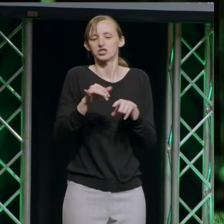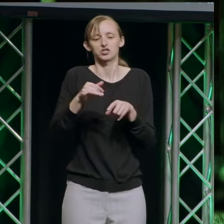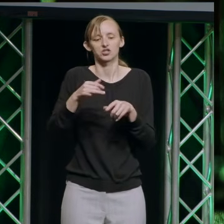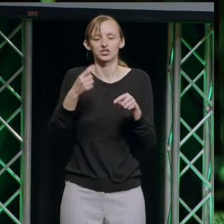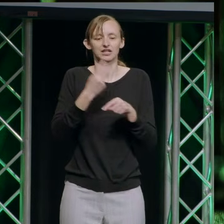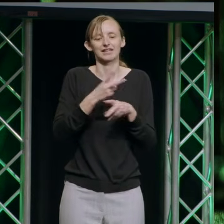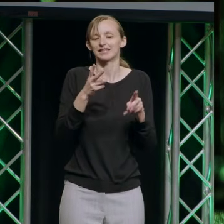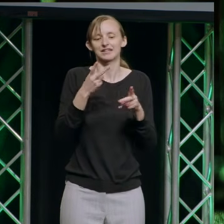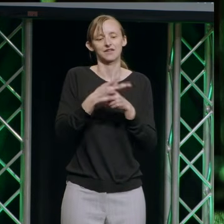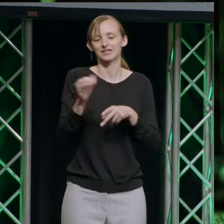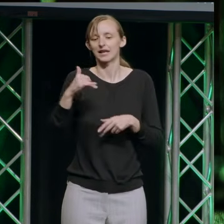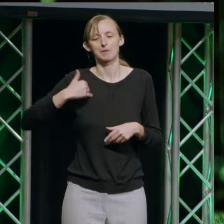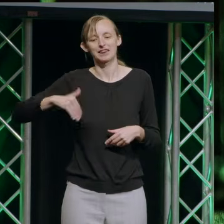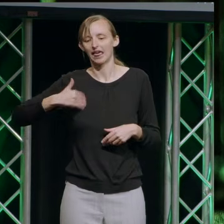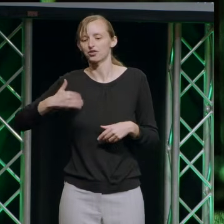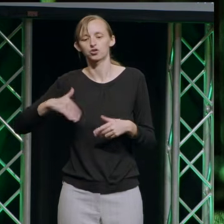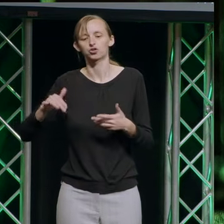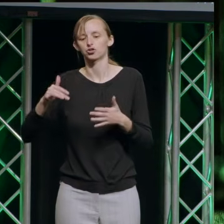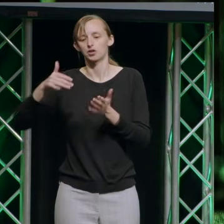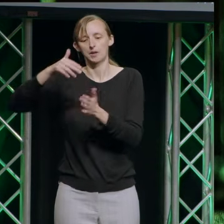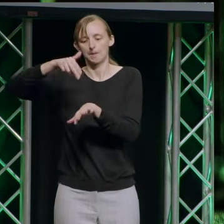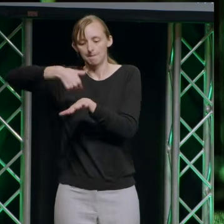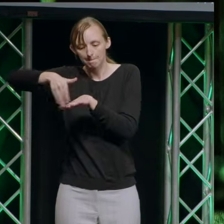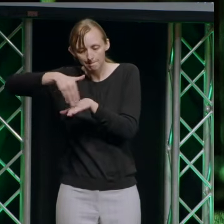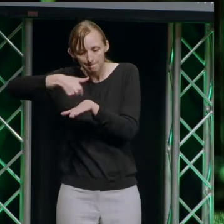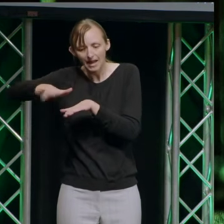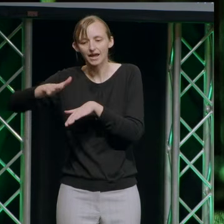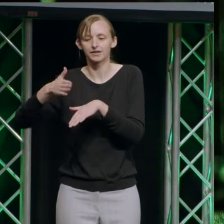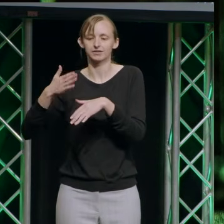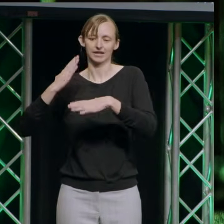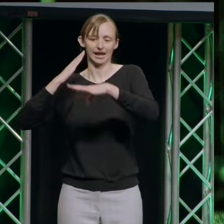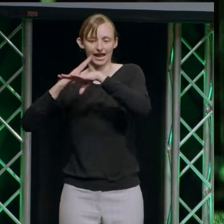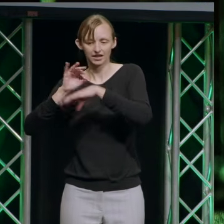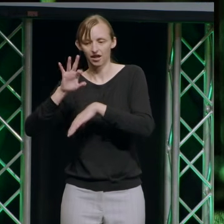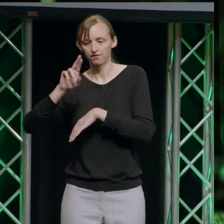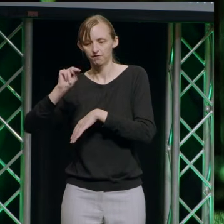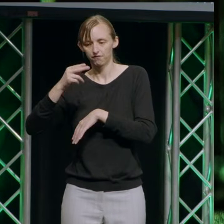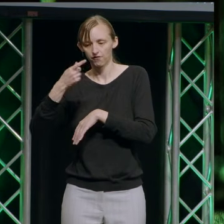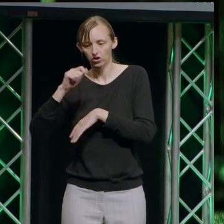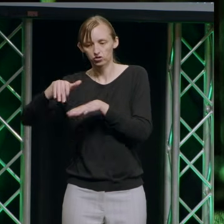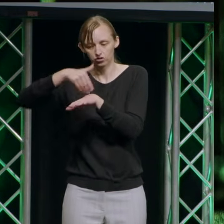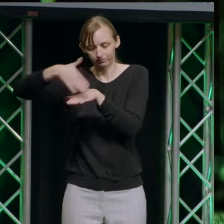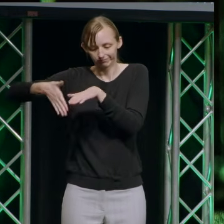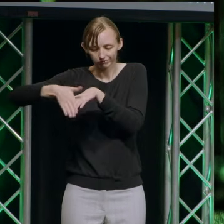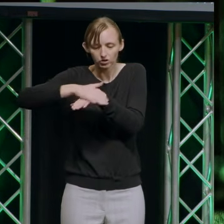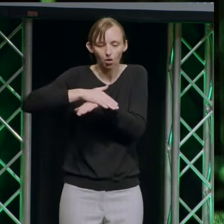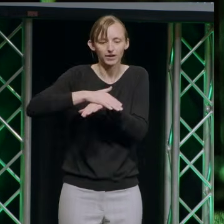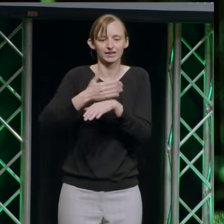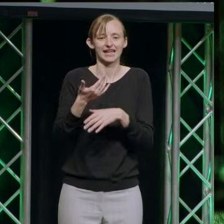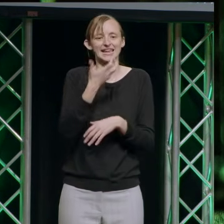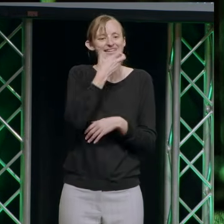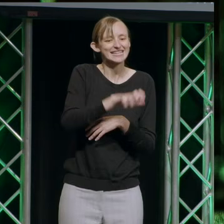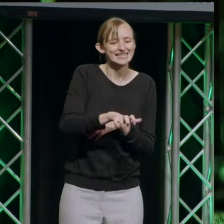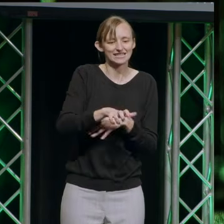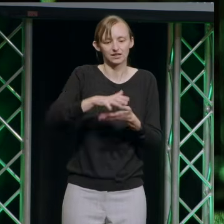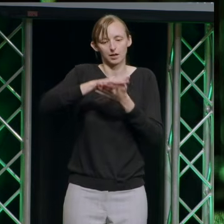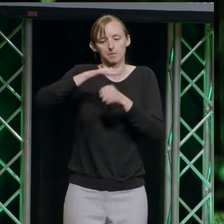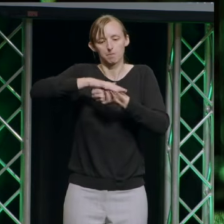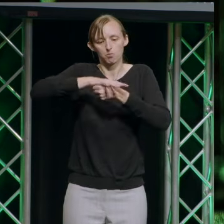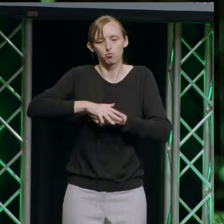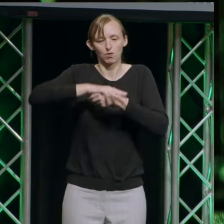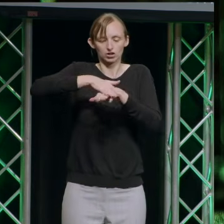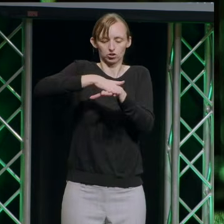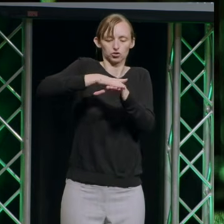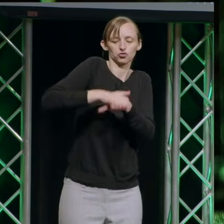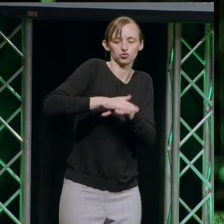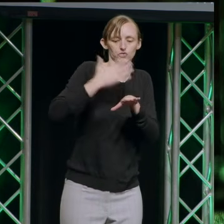be, with paints, antifungal coatings, and then pressed with heat and pressure to give it the embossed look.